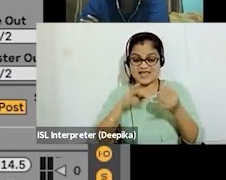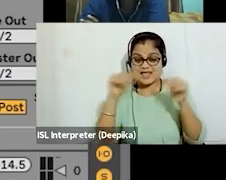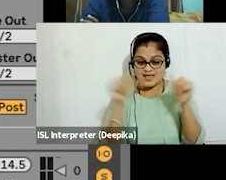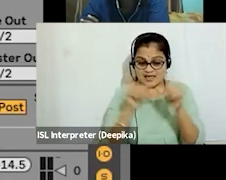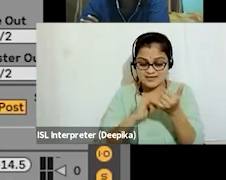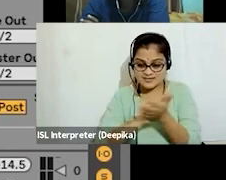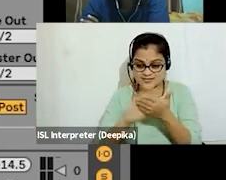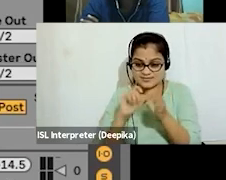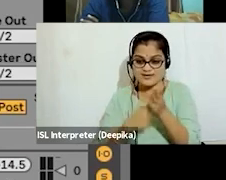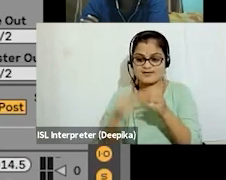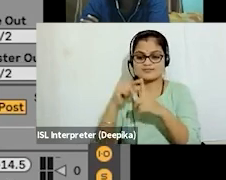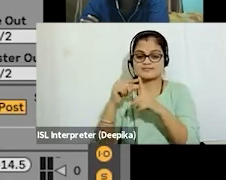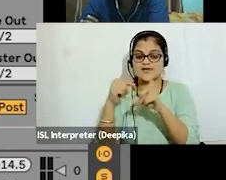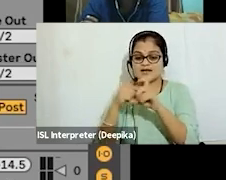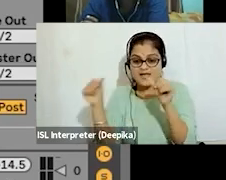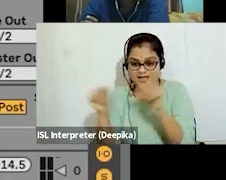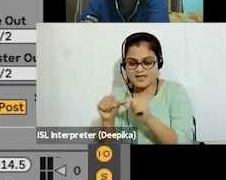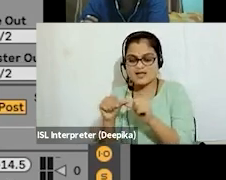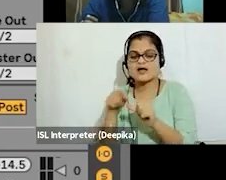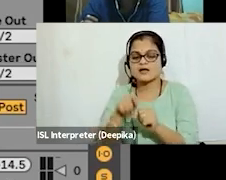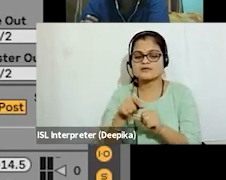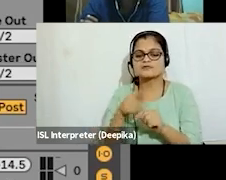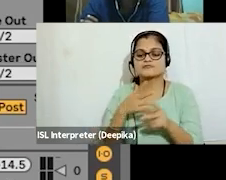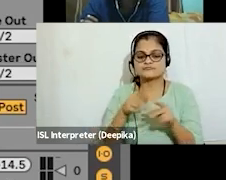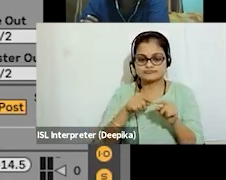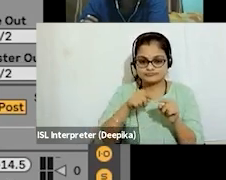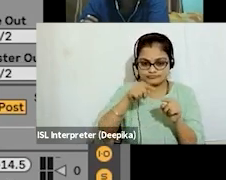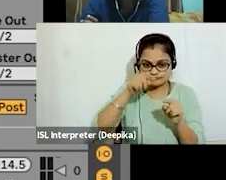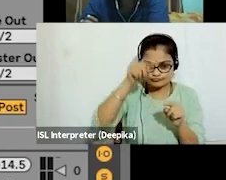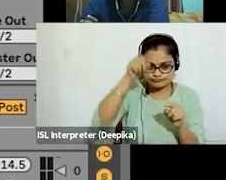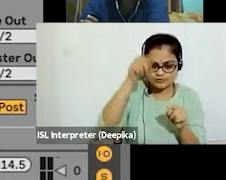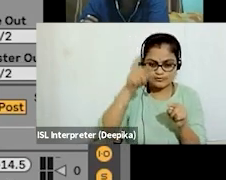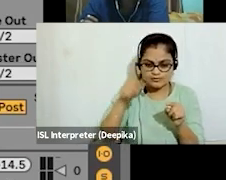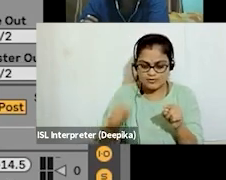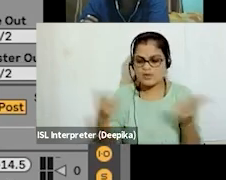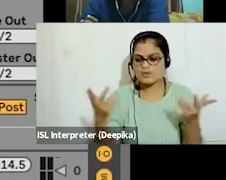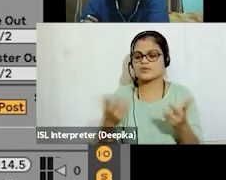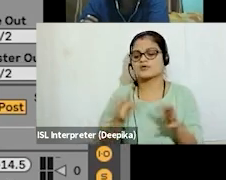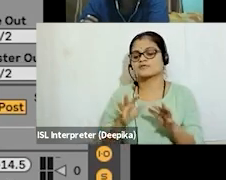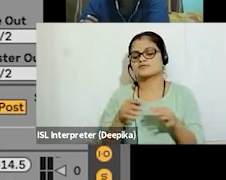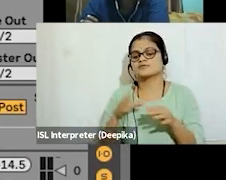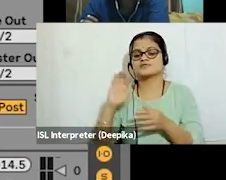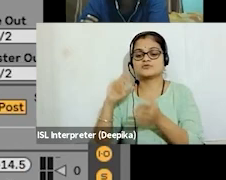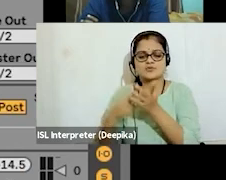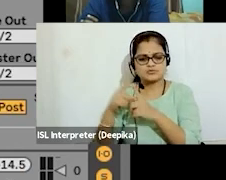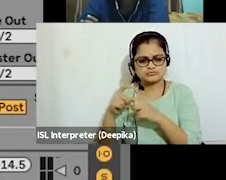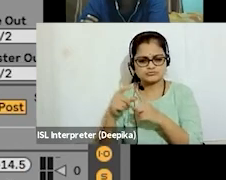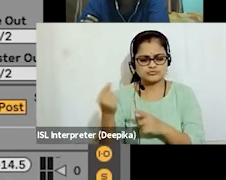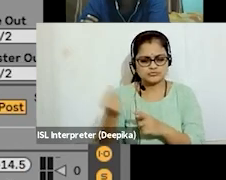A. That was basically the how the tuning was going, and I just played the chords, froze